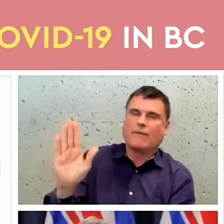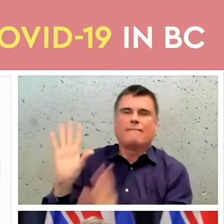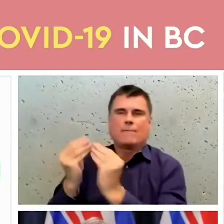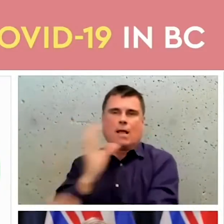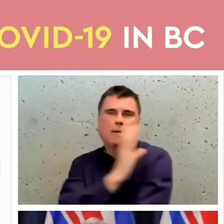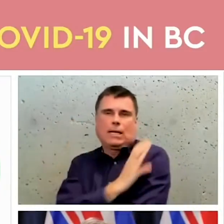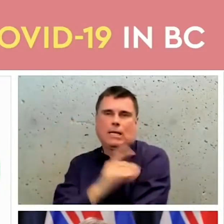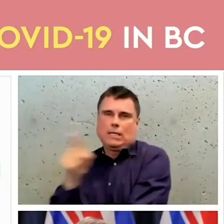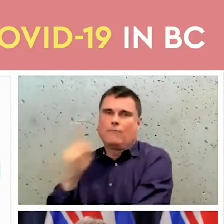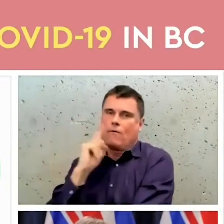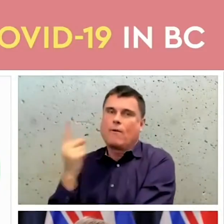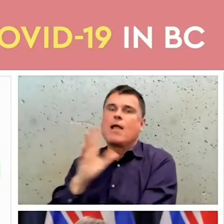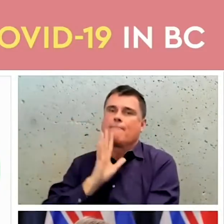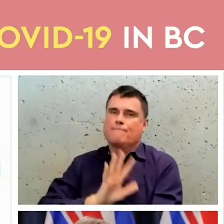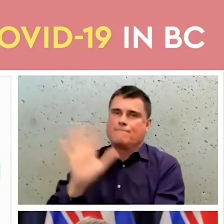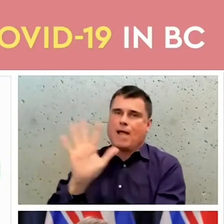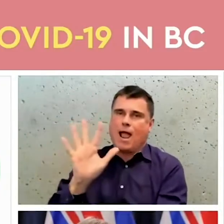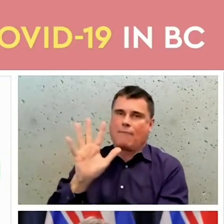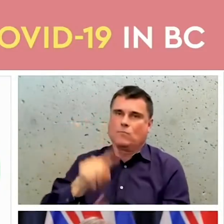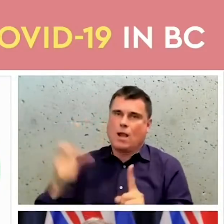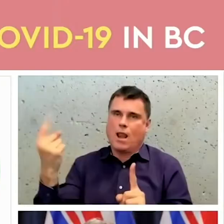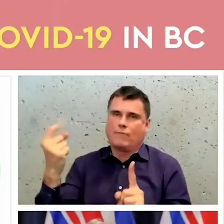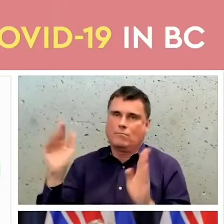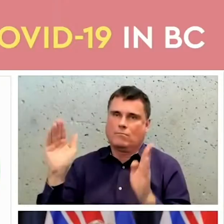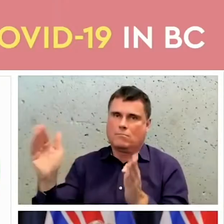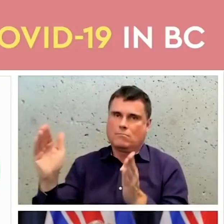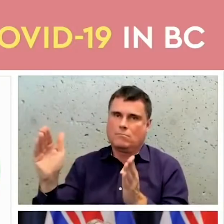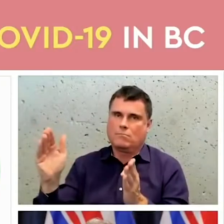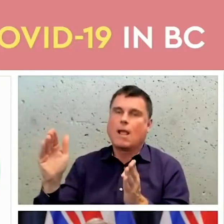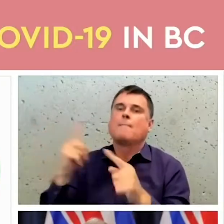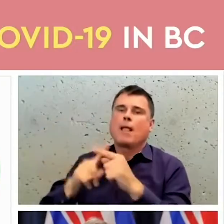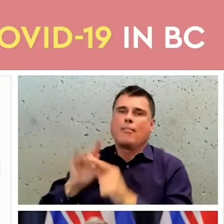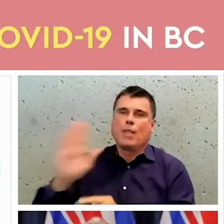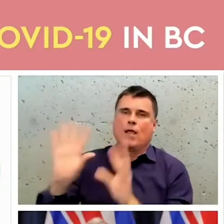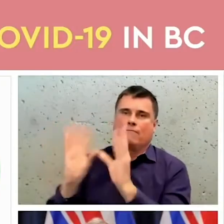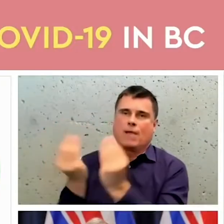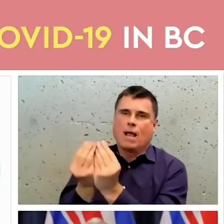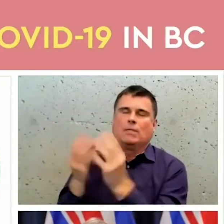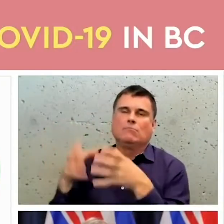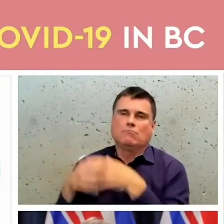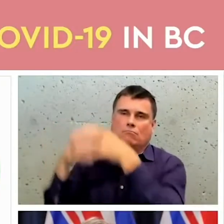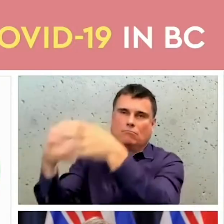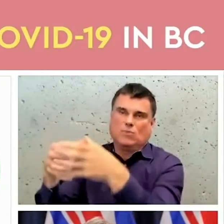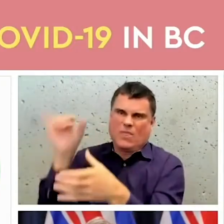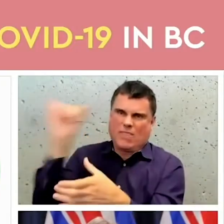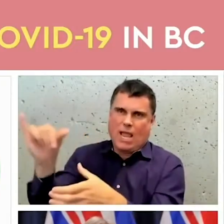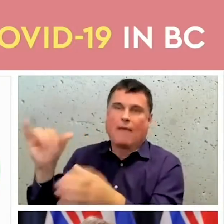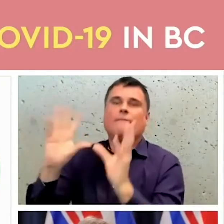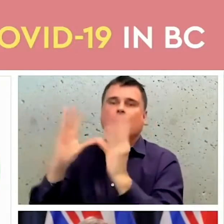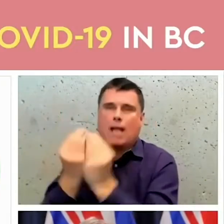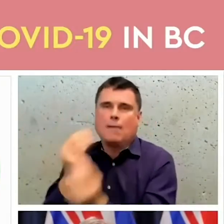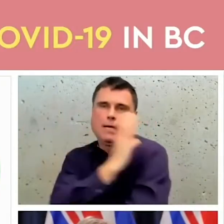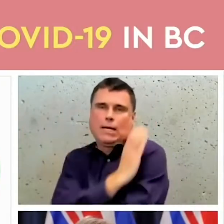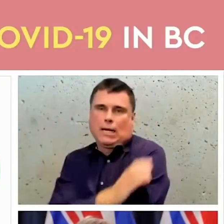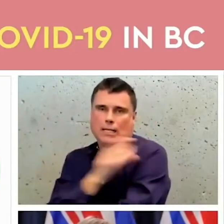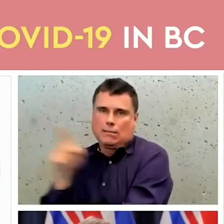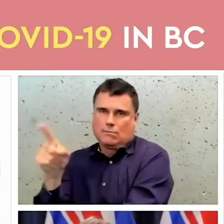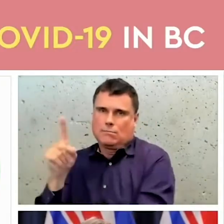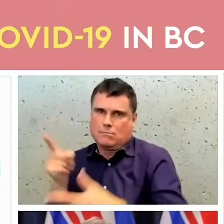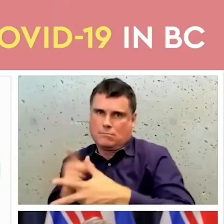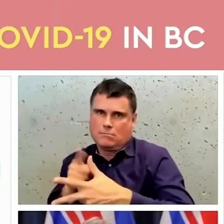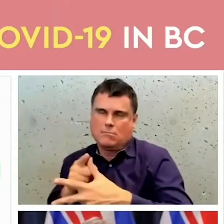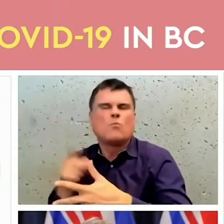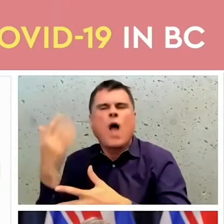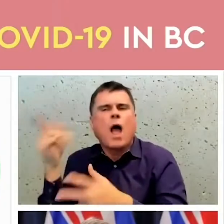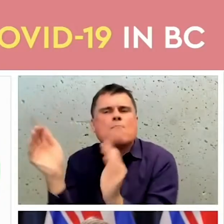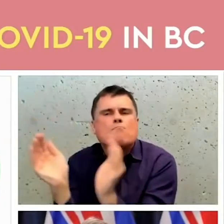to 5 to 11-year-olds and their immediate families who come with them. They'll likely be small clinics. They're not going to be everywhere, but we're